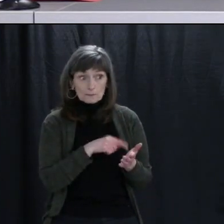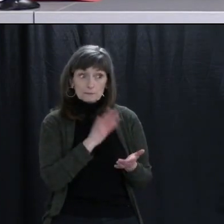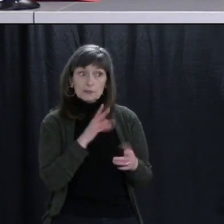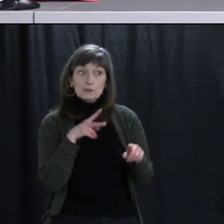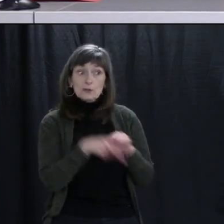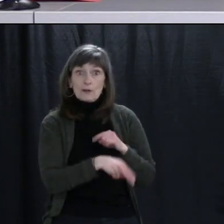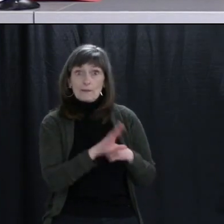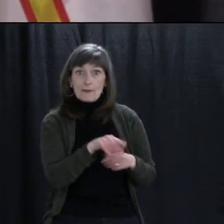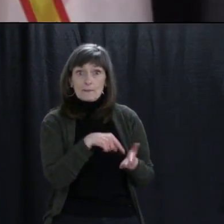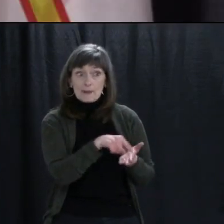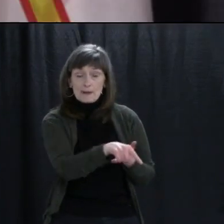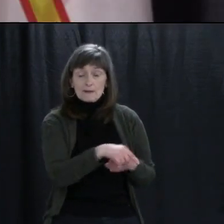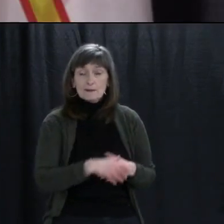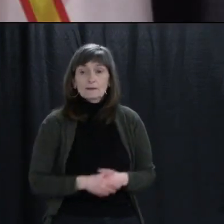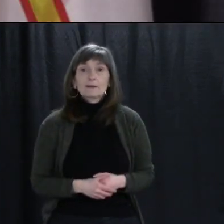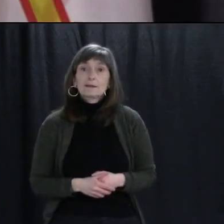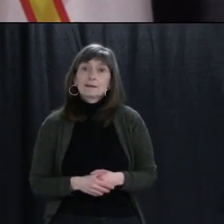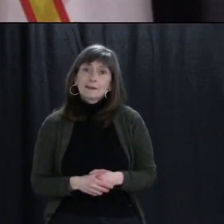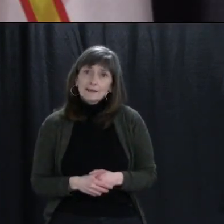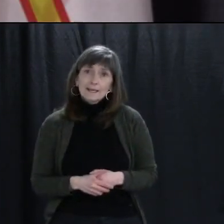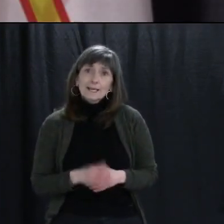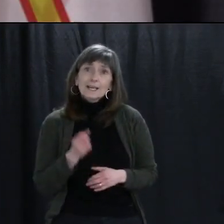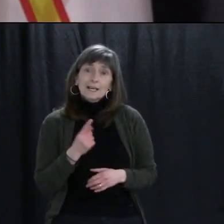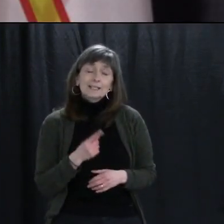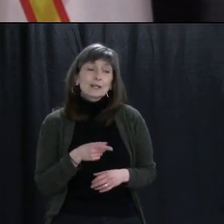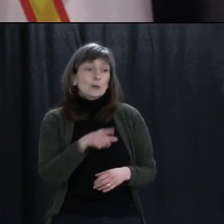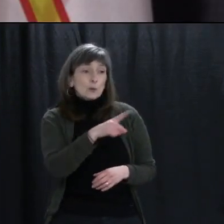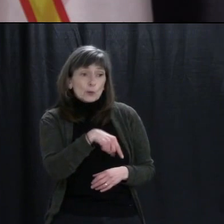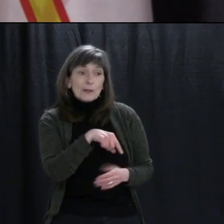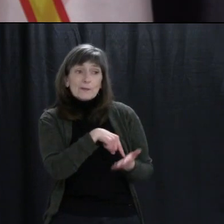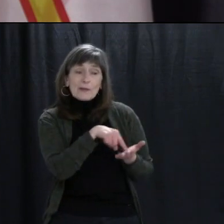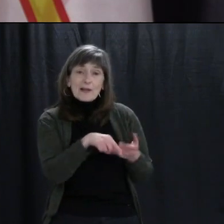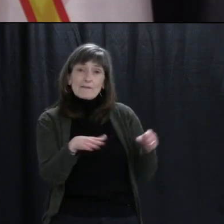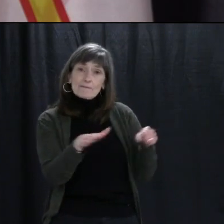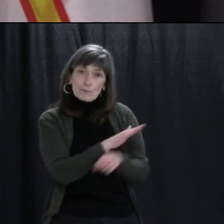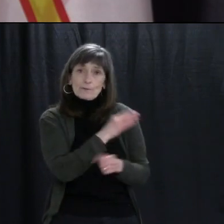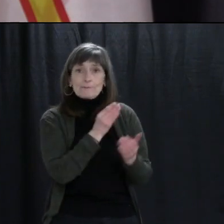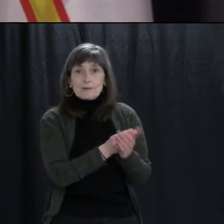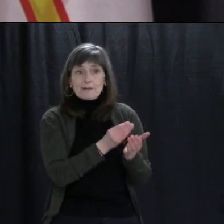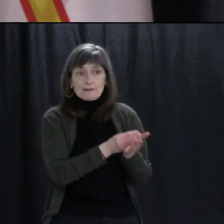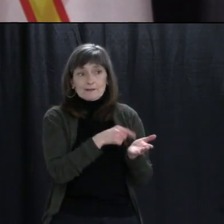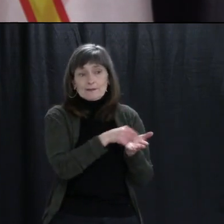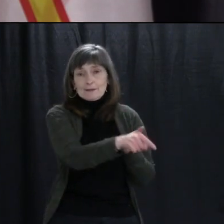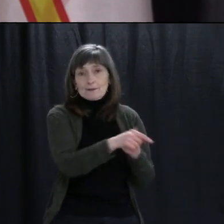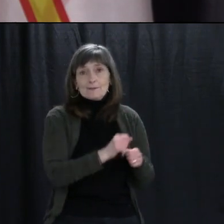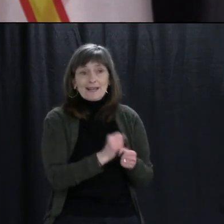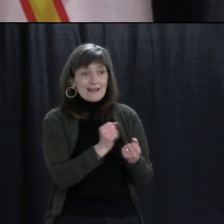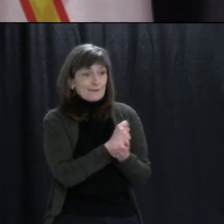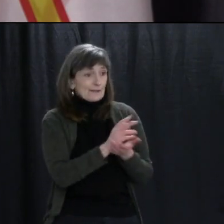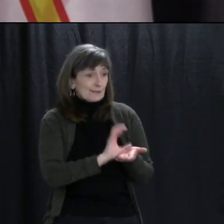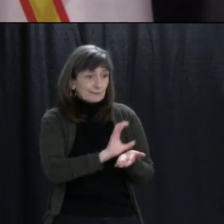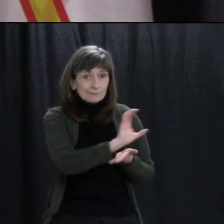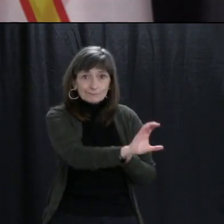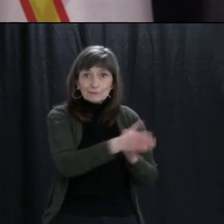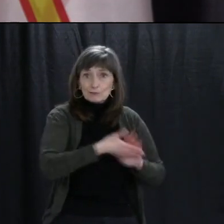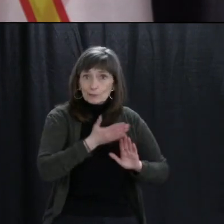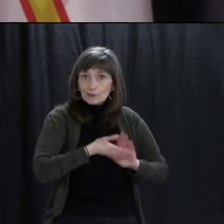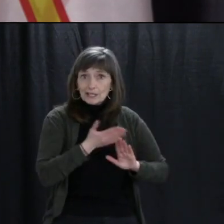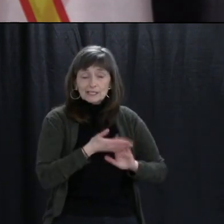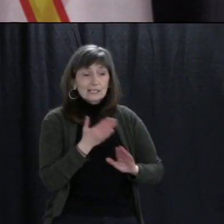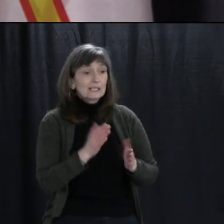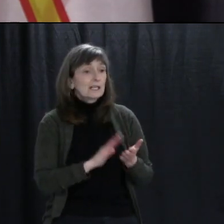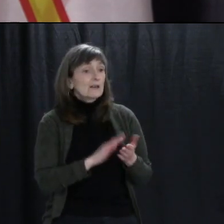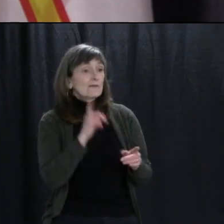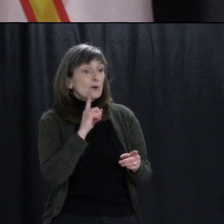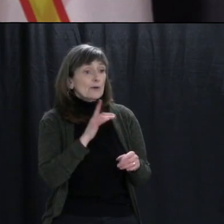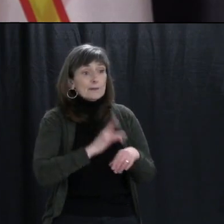childhood operators, we're paying them as if they're at full capacity. So they receive their operating grants, they receive money